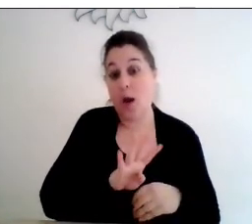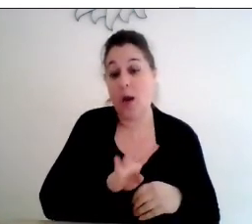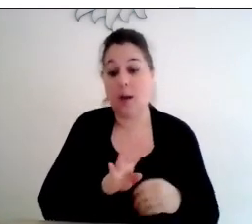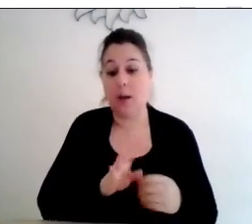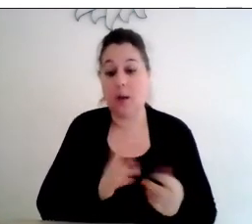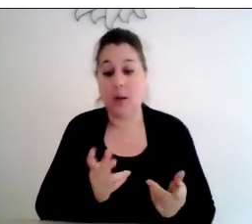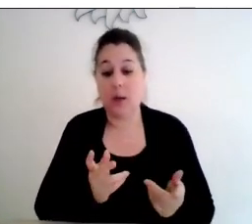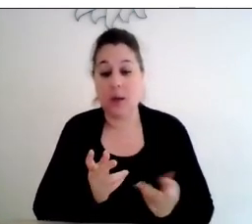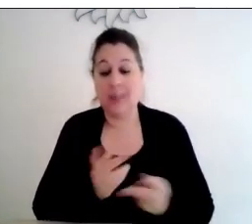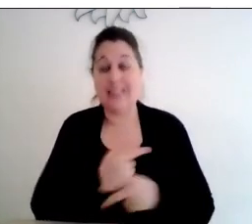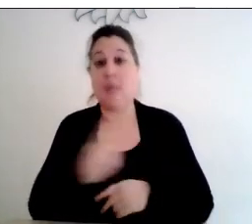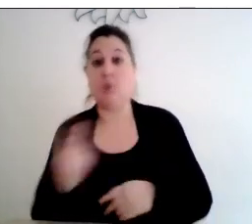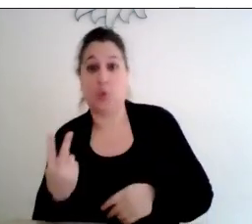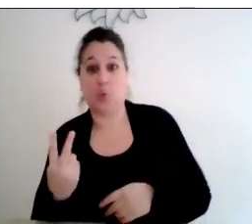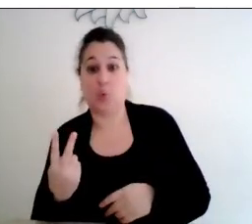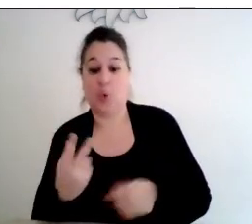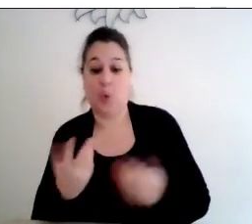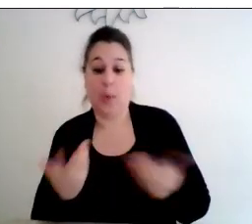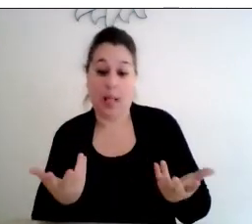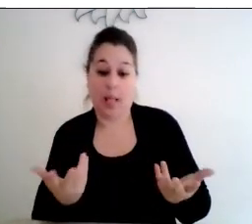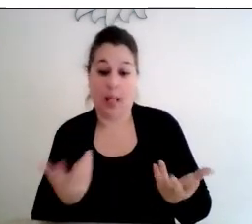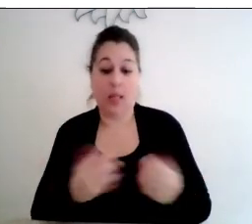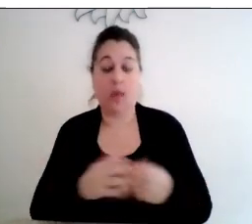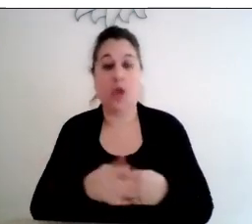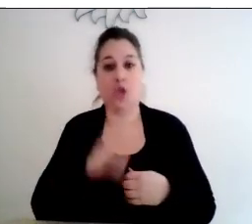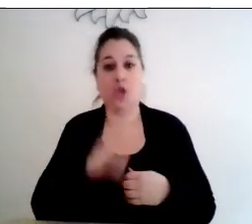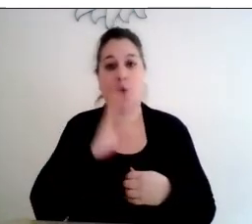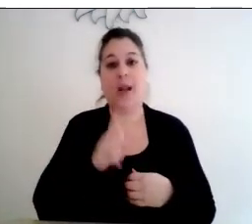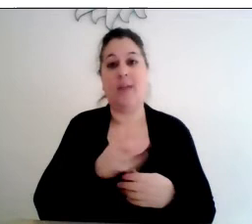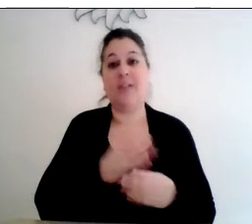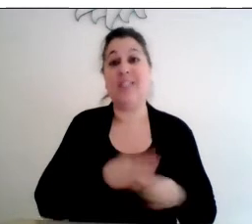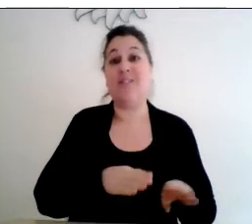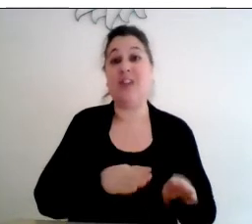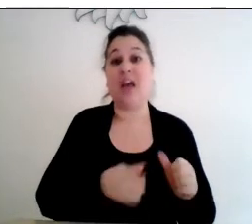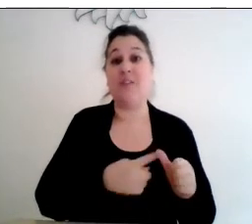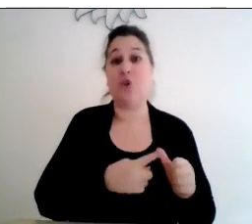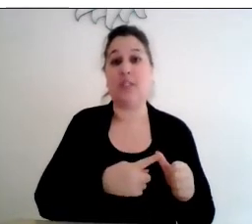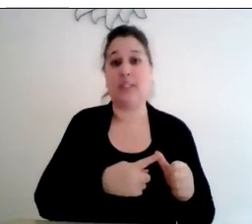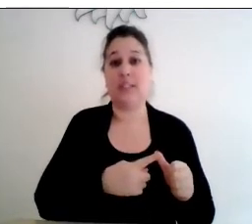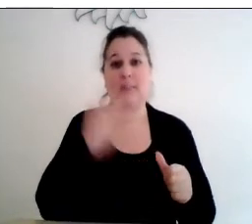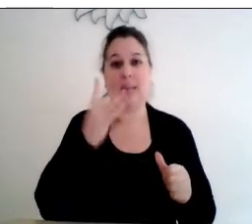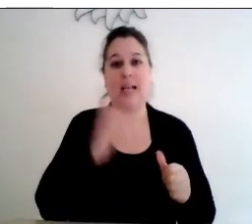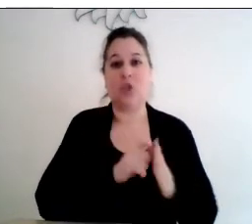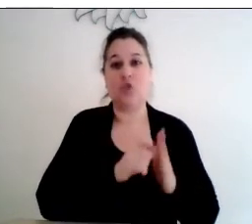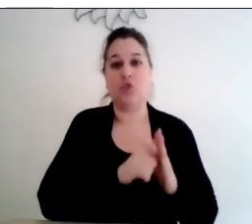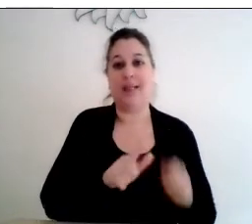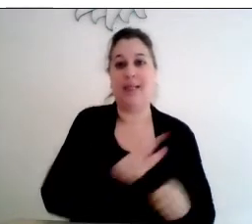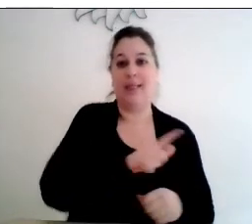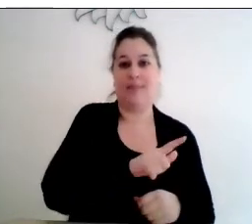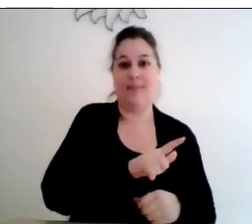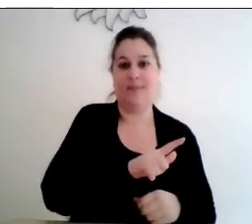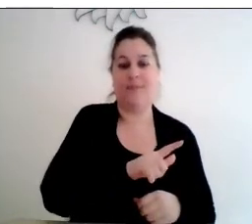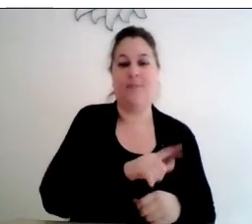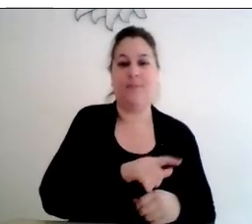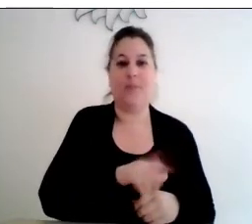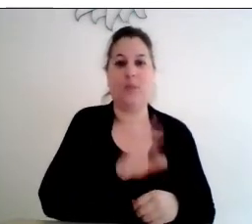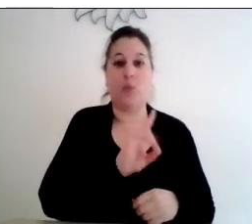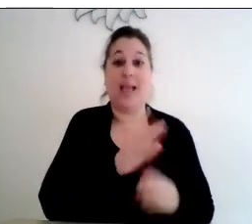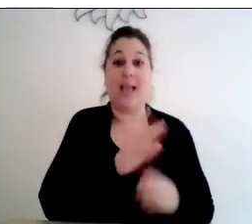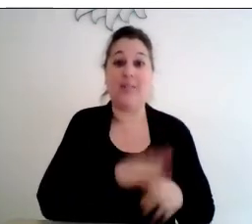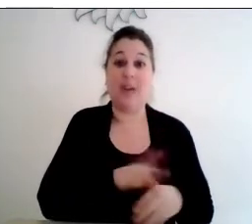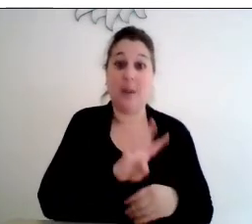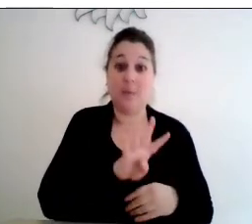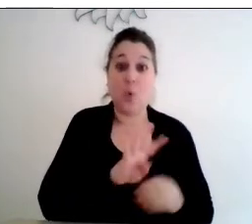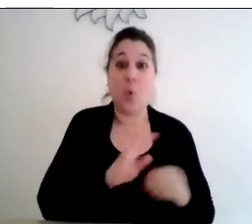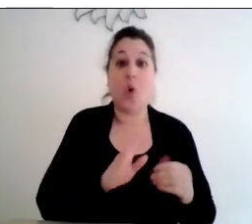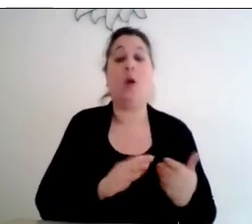2, and then bring this down, and then I'll have 2 times 2, which equals 4. Okay.